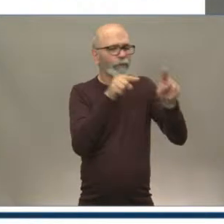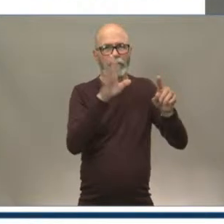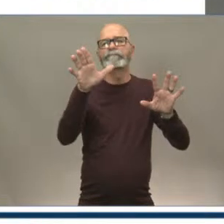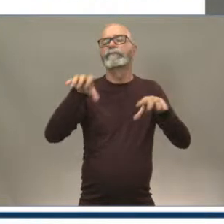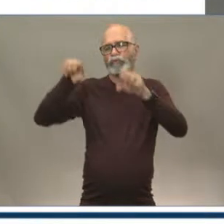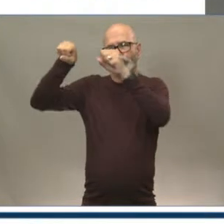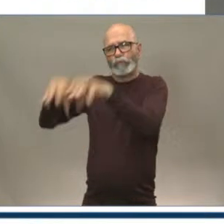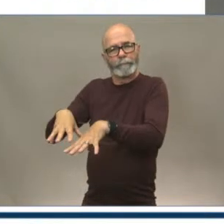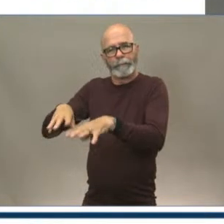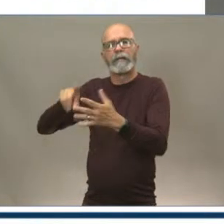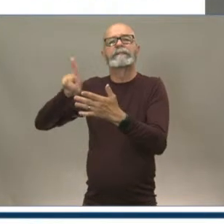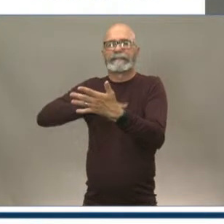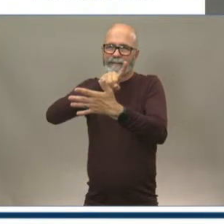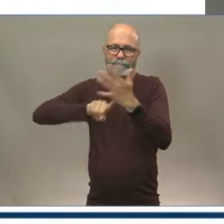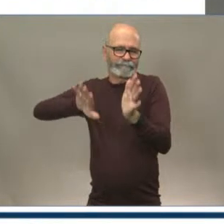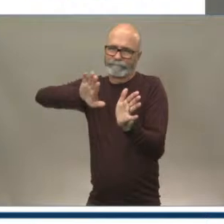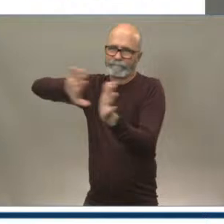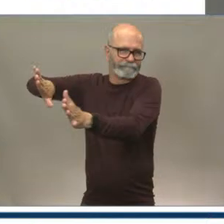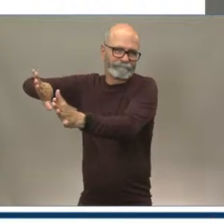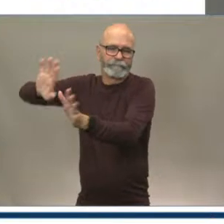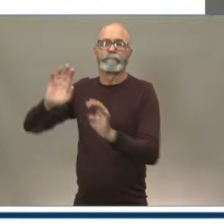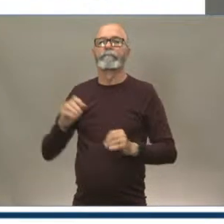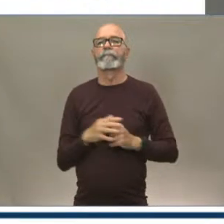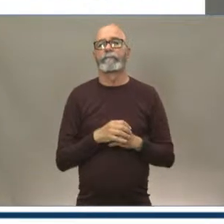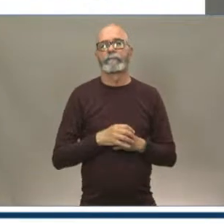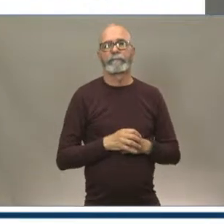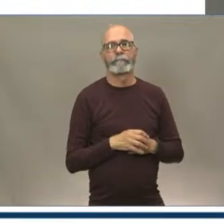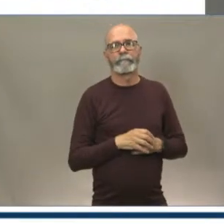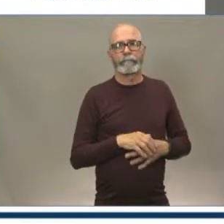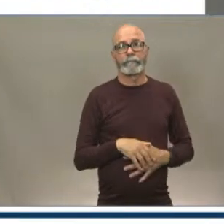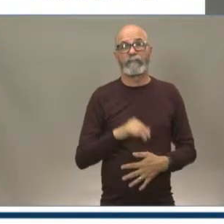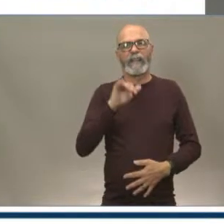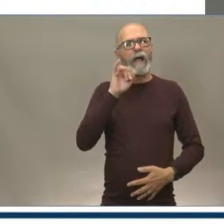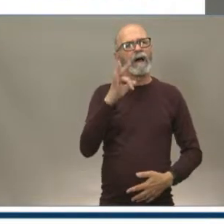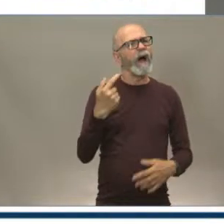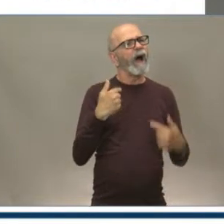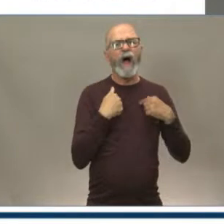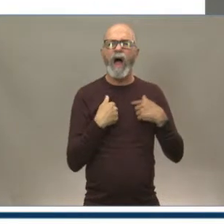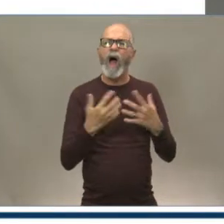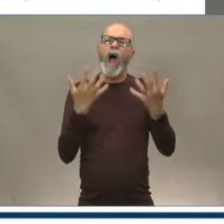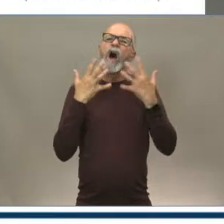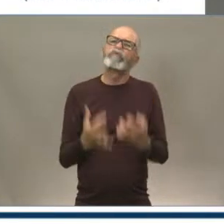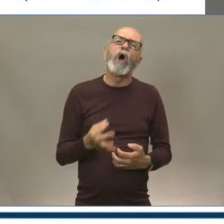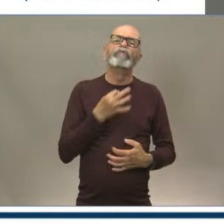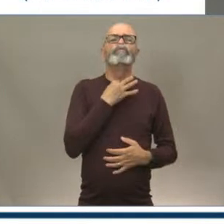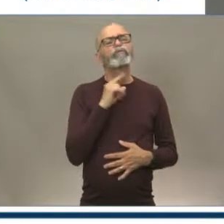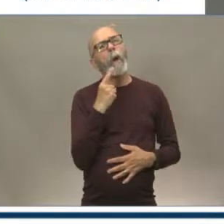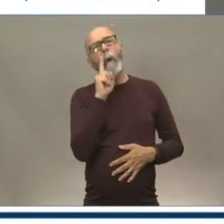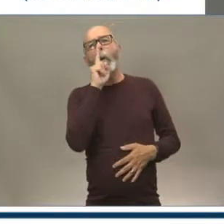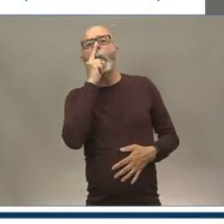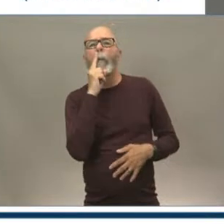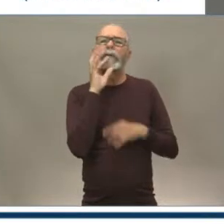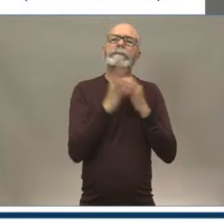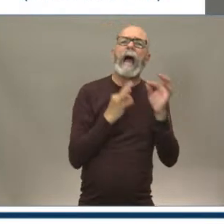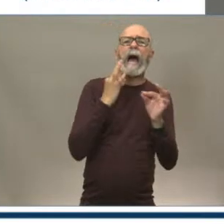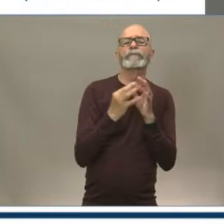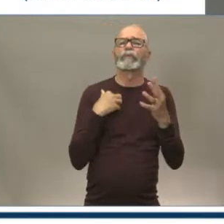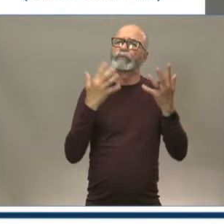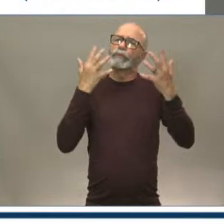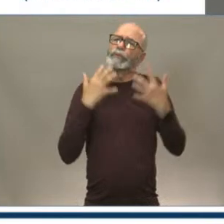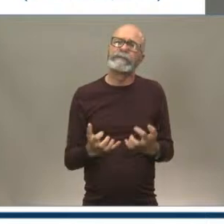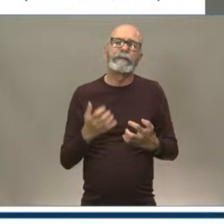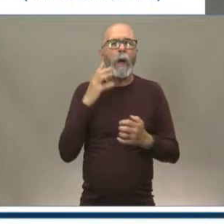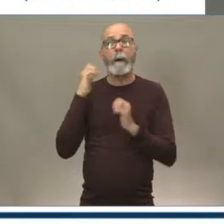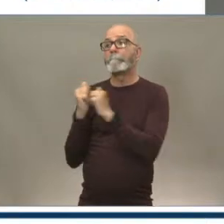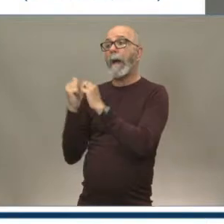who is not in one of the groups just mentioned who wants to have a test will still be able to get a rapid test at a